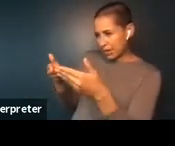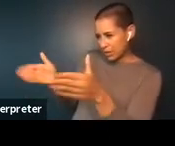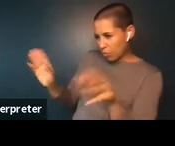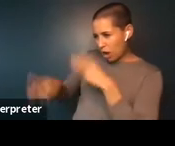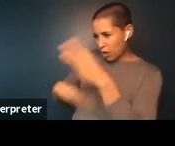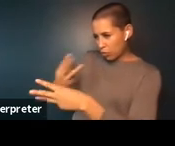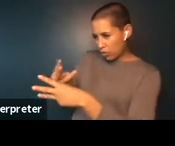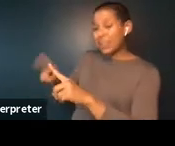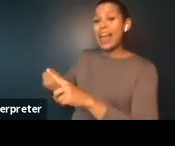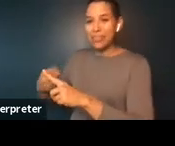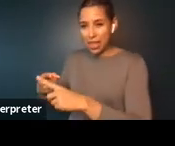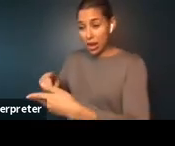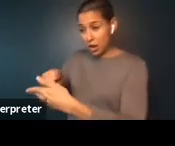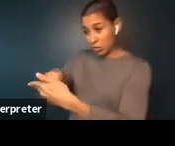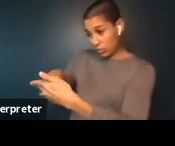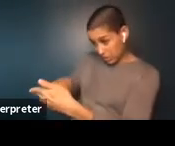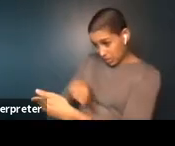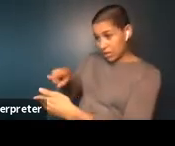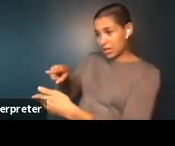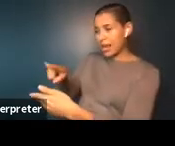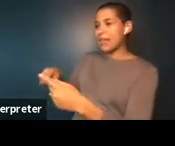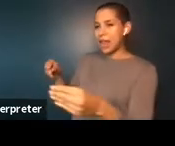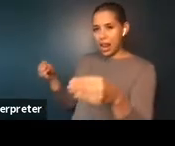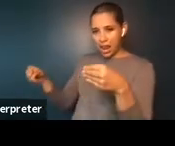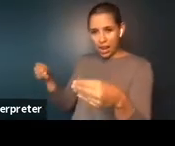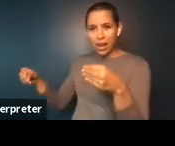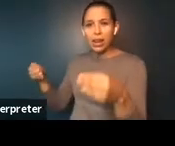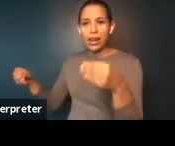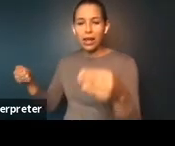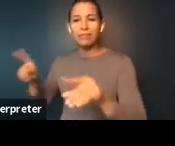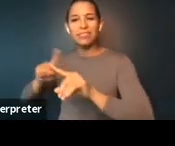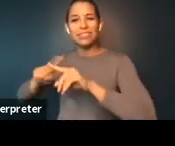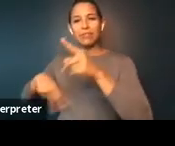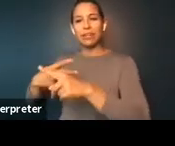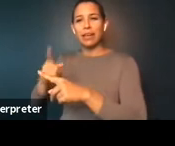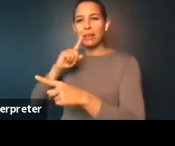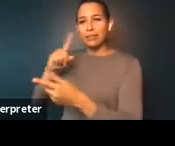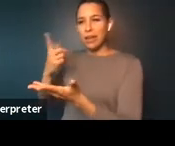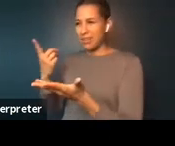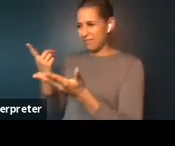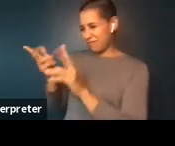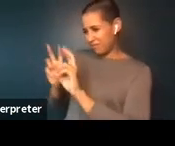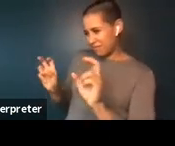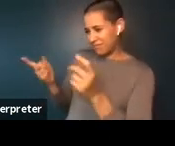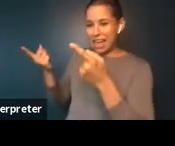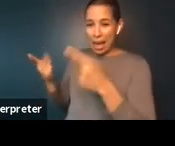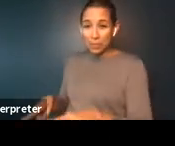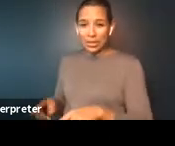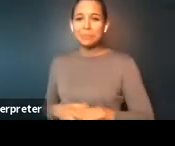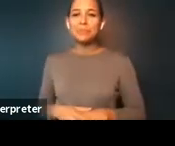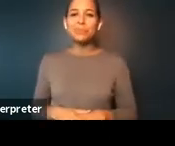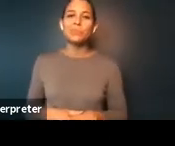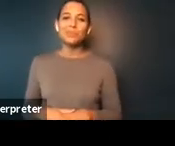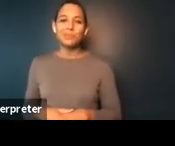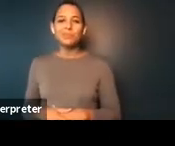critique it, and then also play with it. Right. So there's sort of like a lot of different kinds of negotiations going on. Um, I guess I'm,